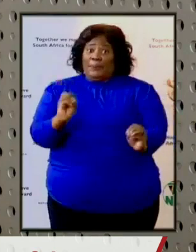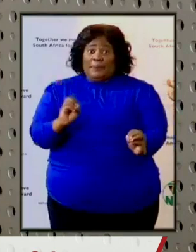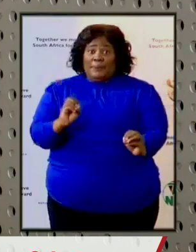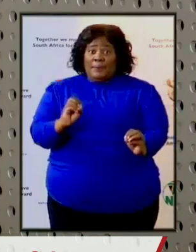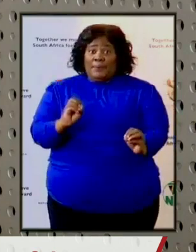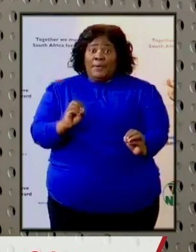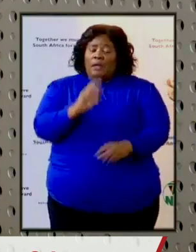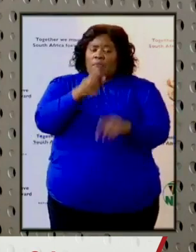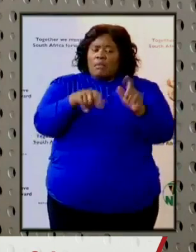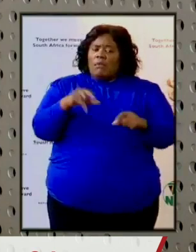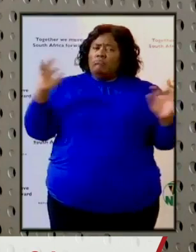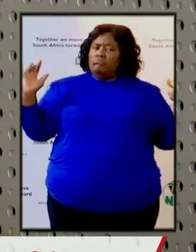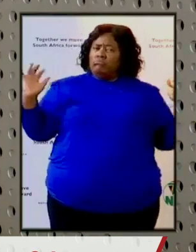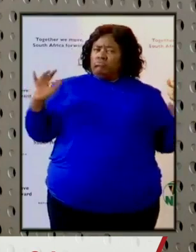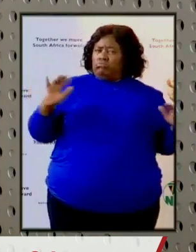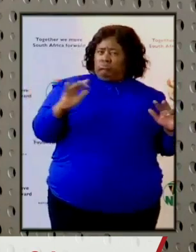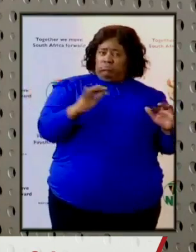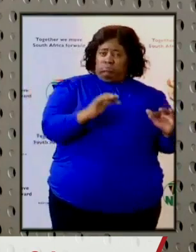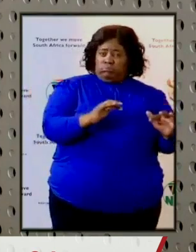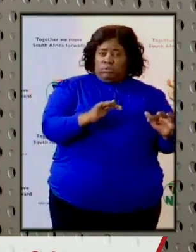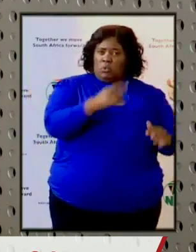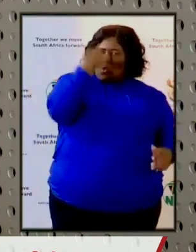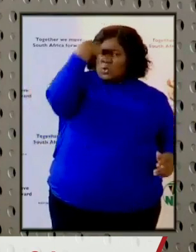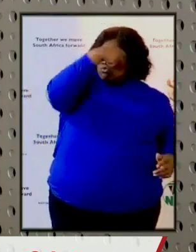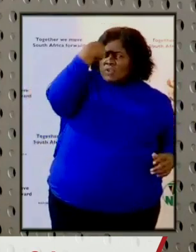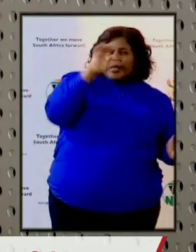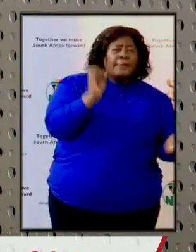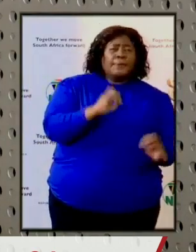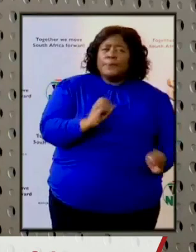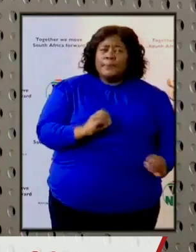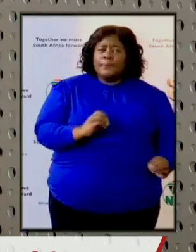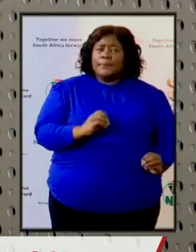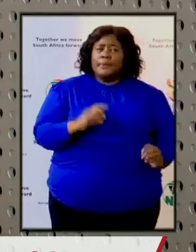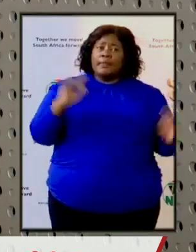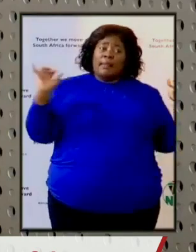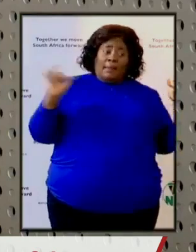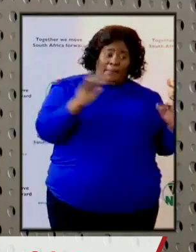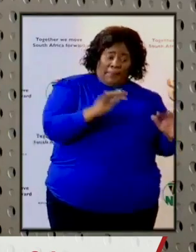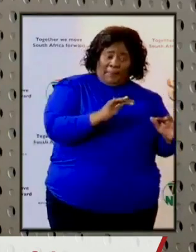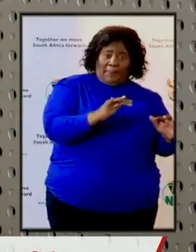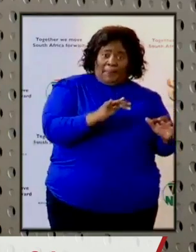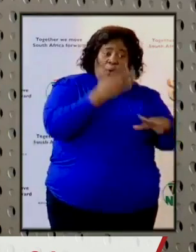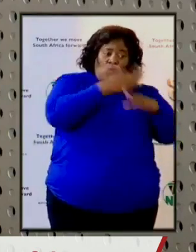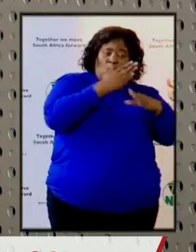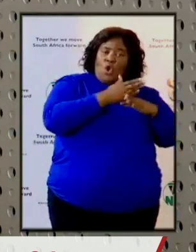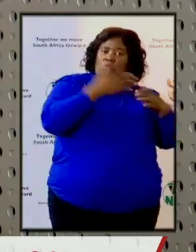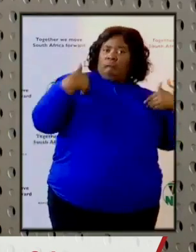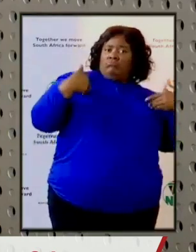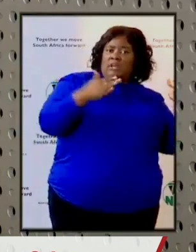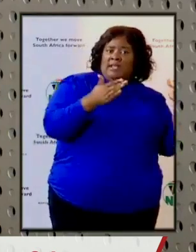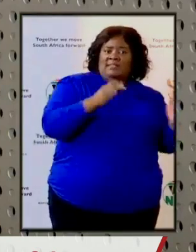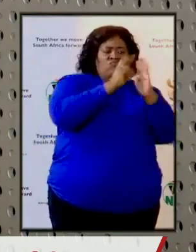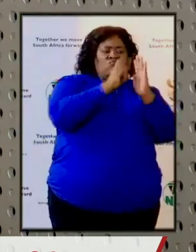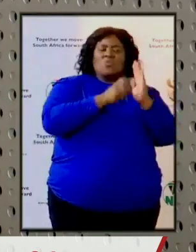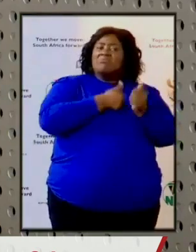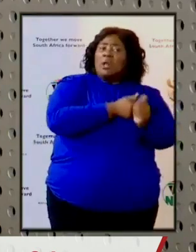and people come, you don't screen them, they come and start working, you don't adhere to the